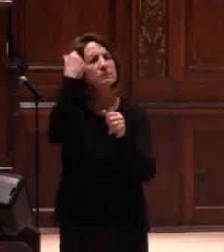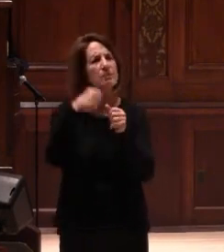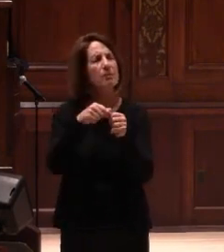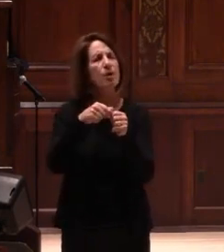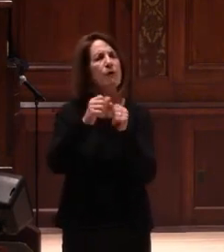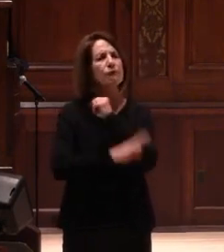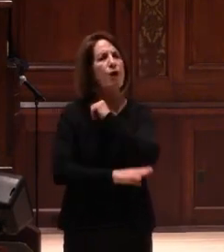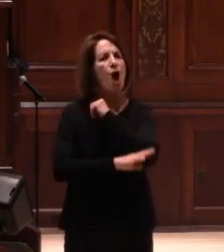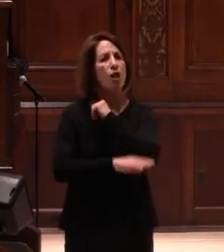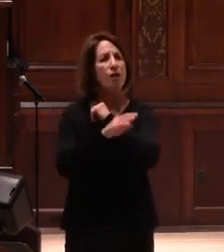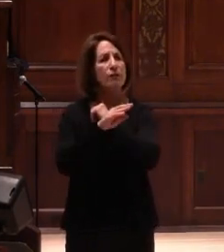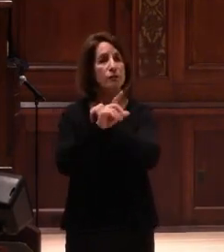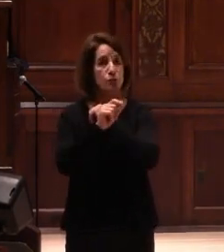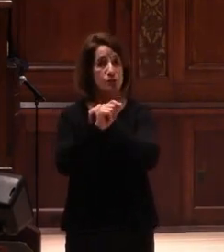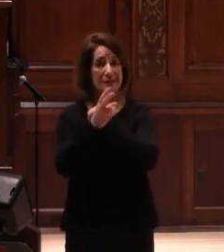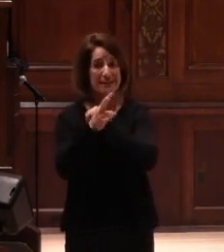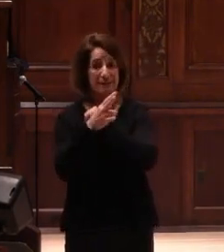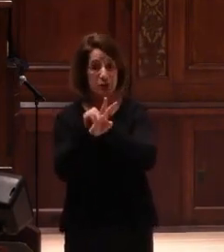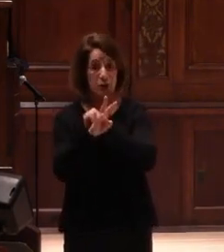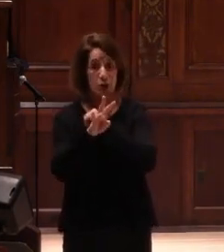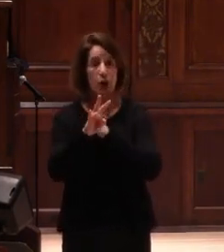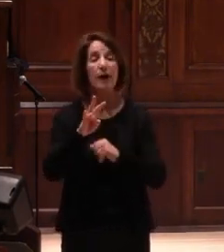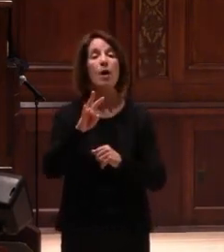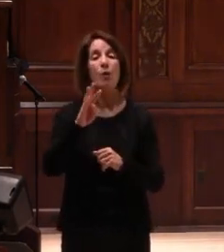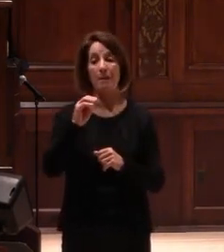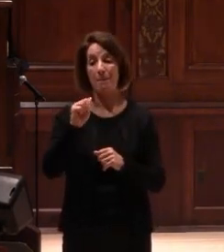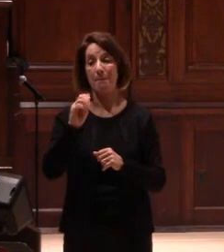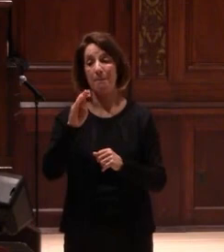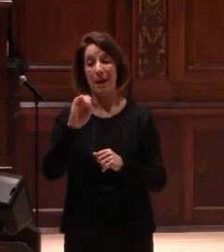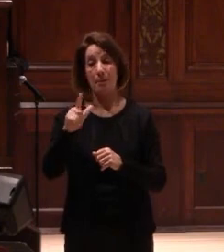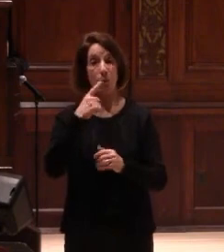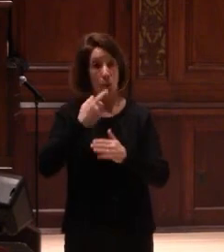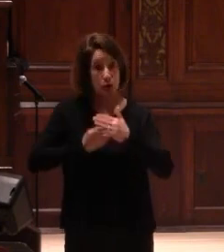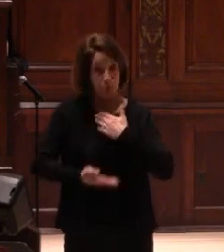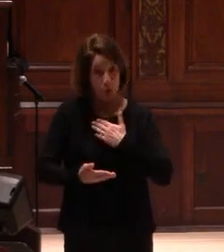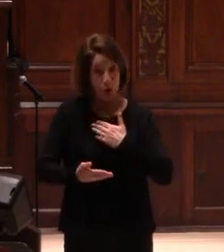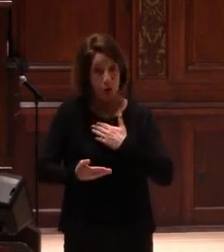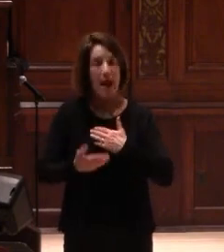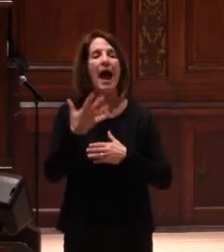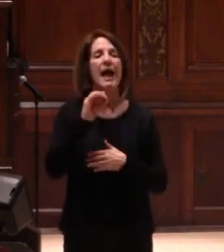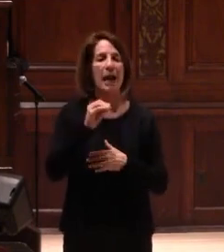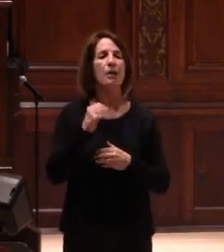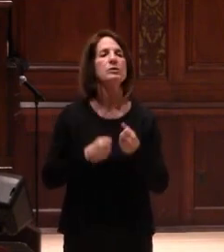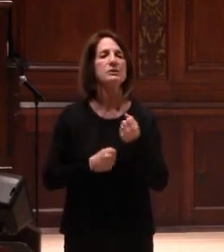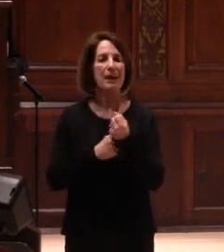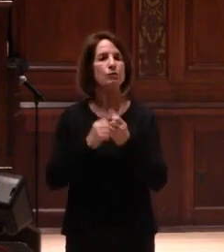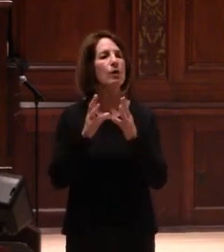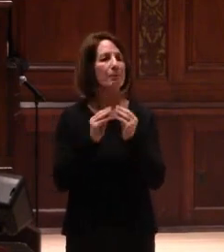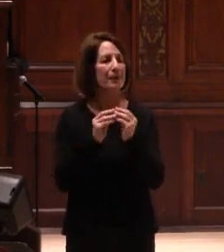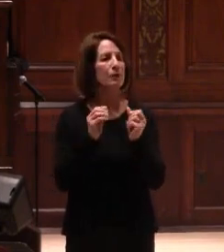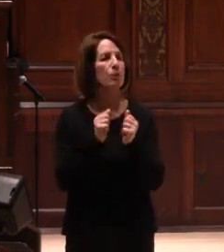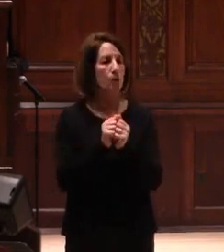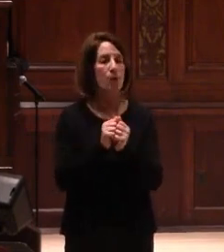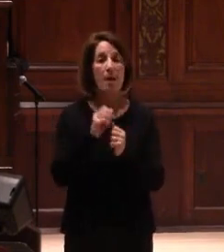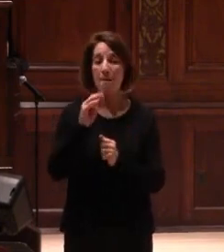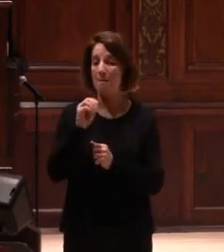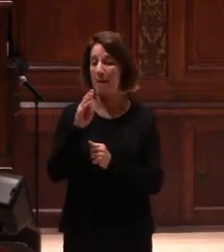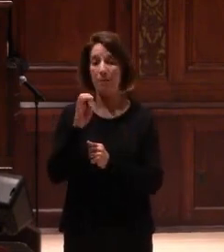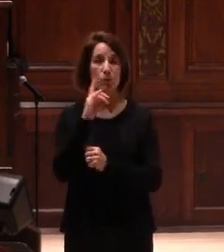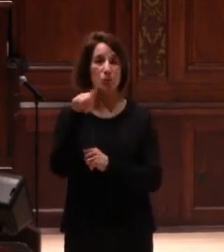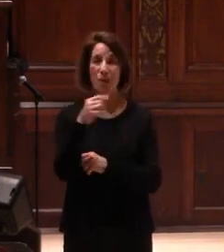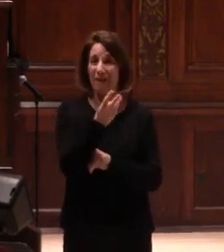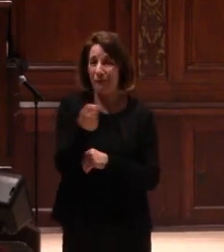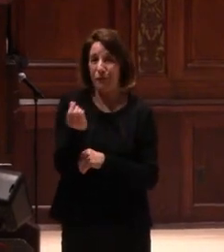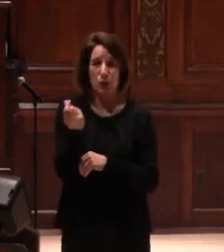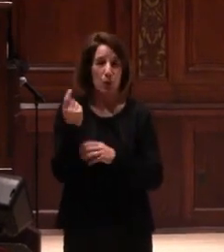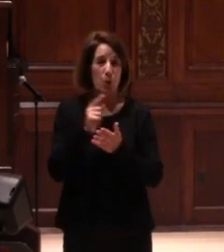17 when my second child, Mabel, was born, and I was sponsoring a woman named Danielle. Mabel was only a few weeks old, and I was meeting